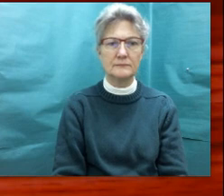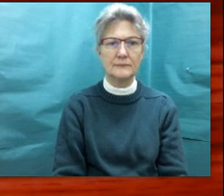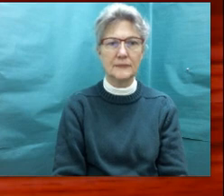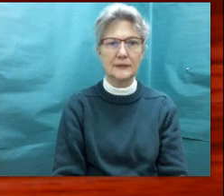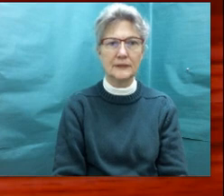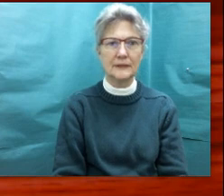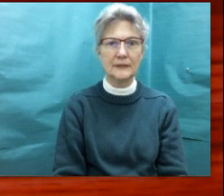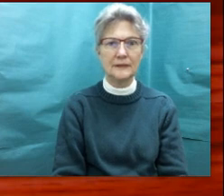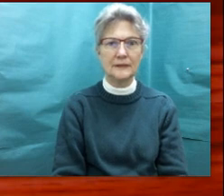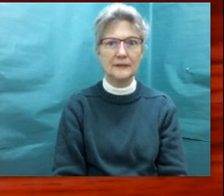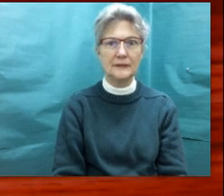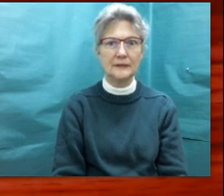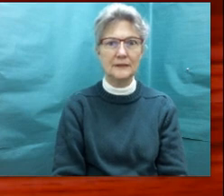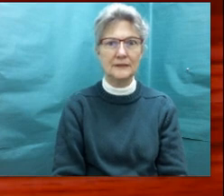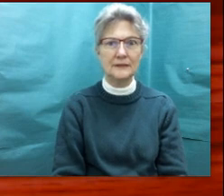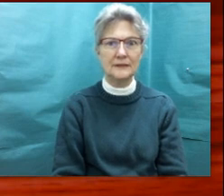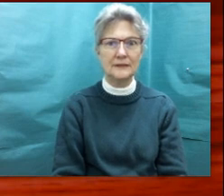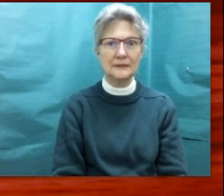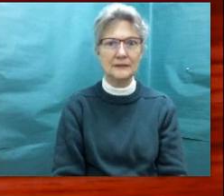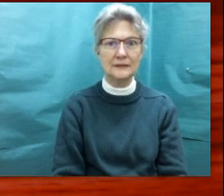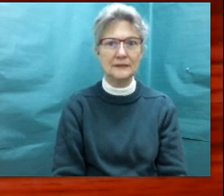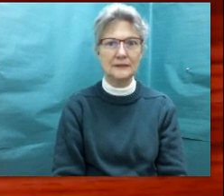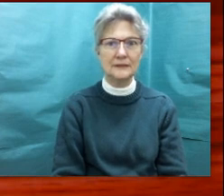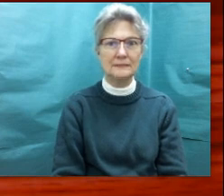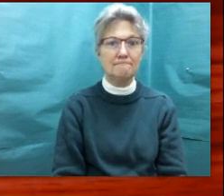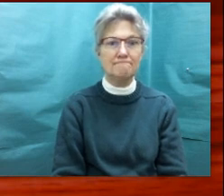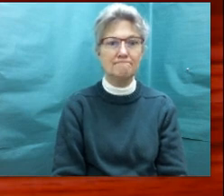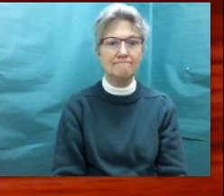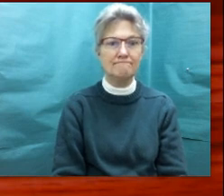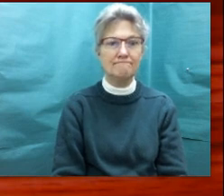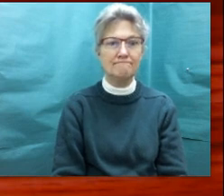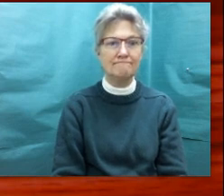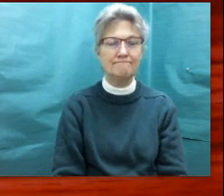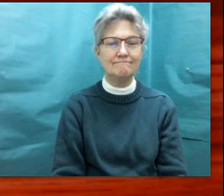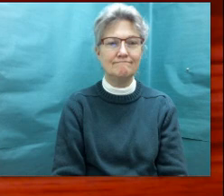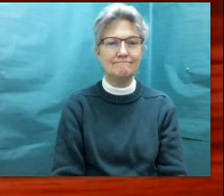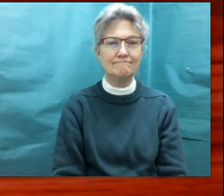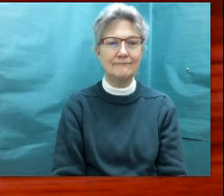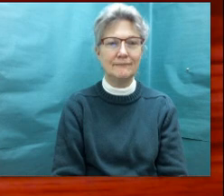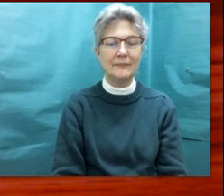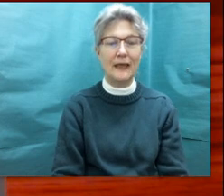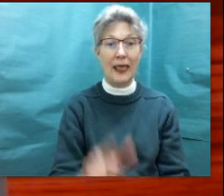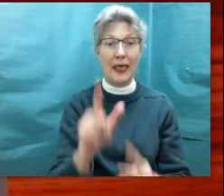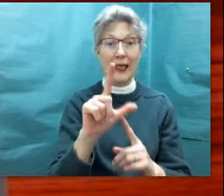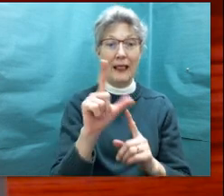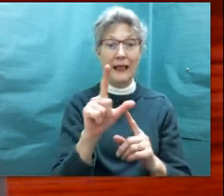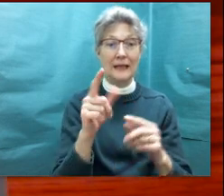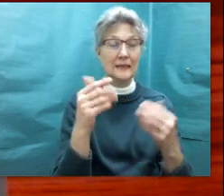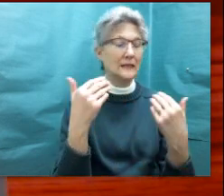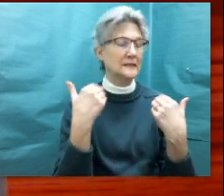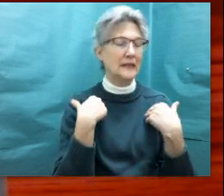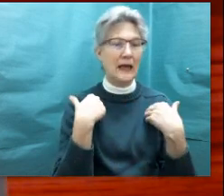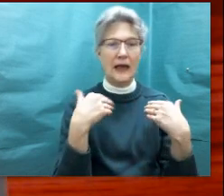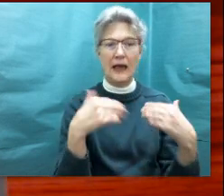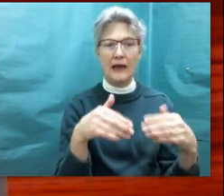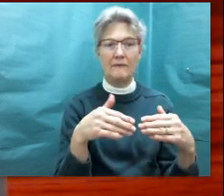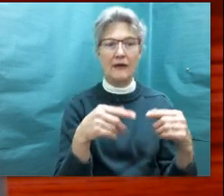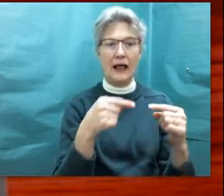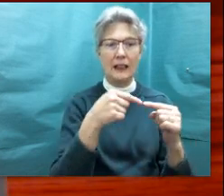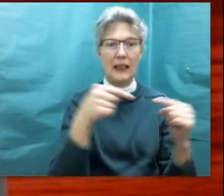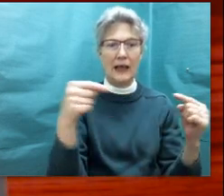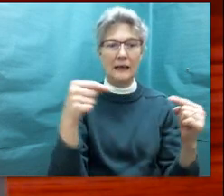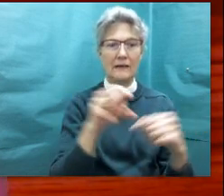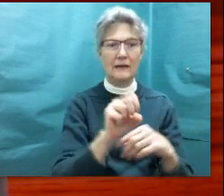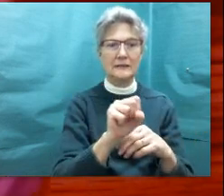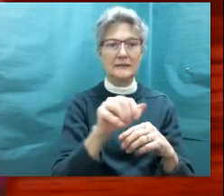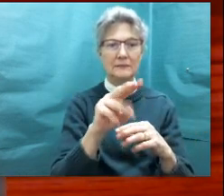on each side or each half. Therefore, this letter L has no lines of symmetry,